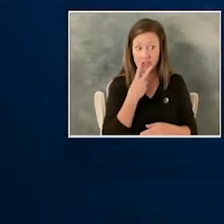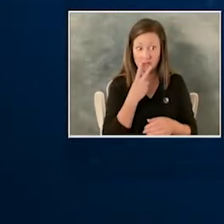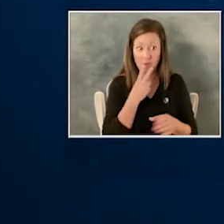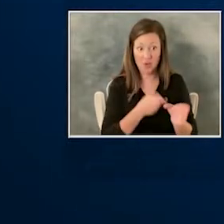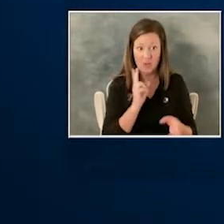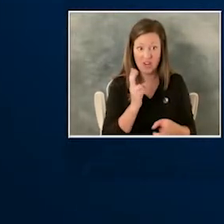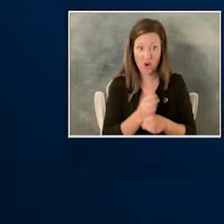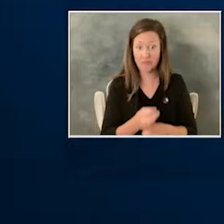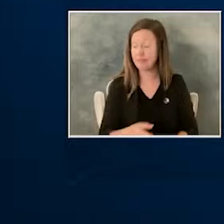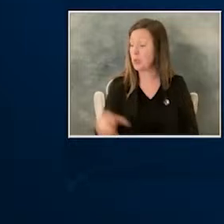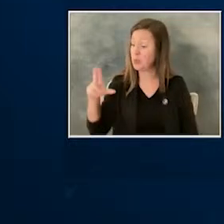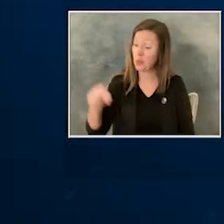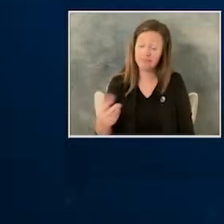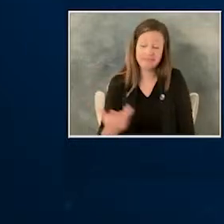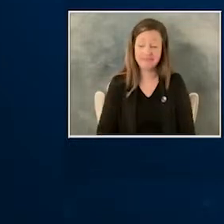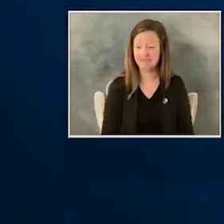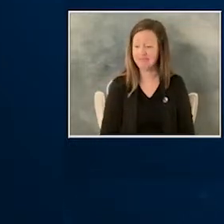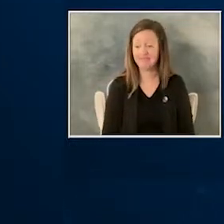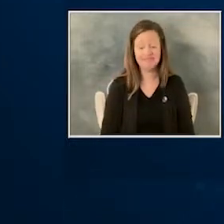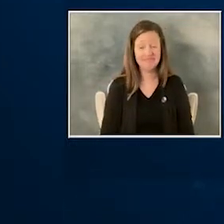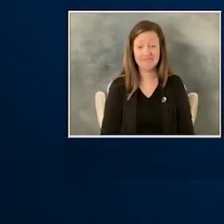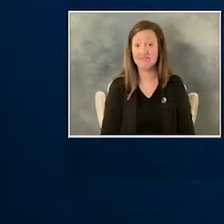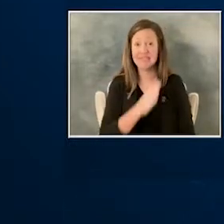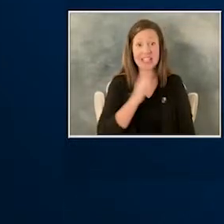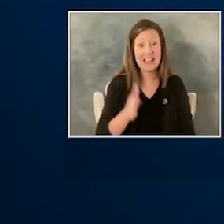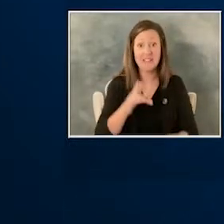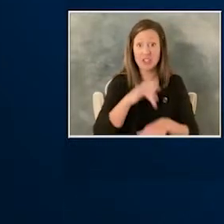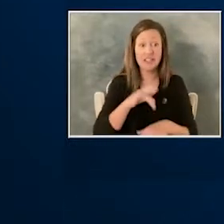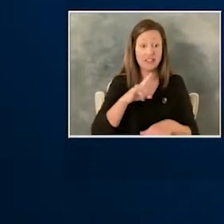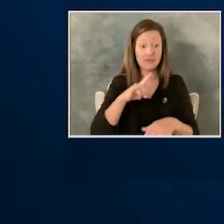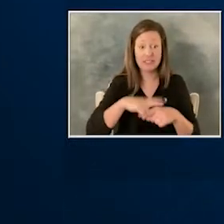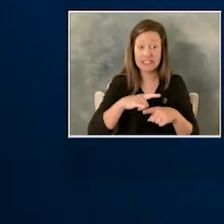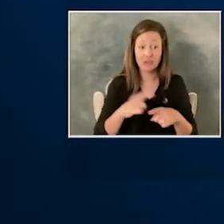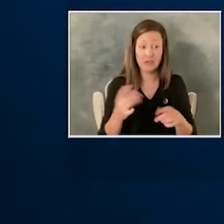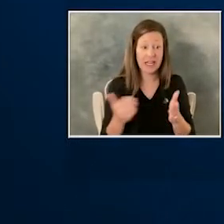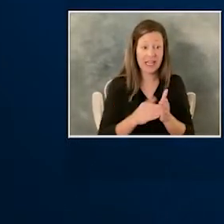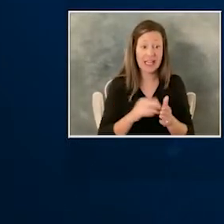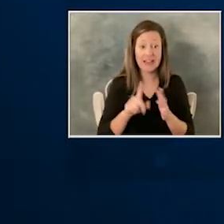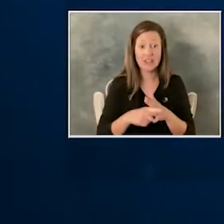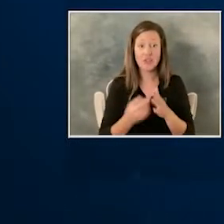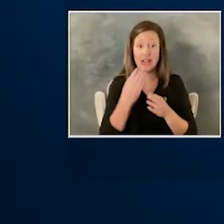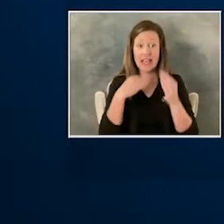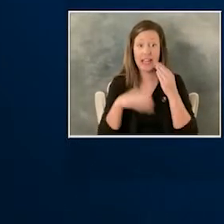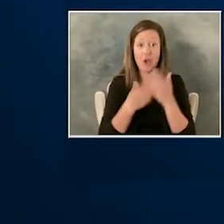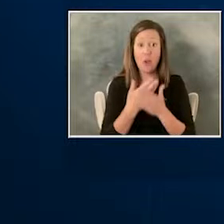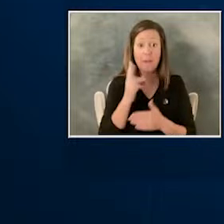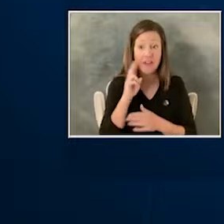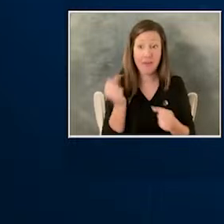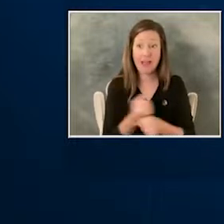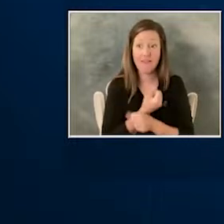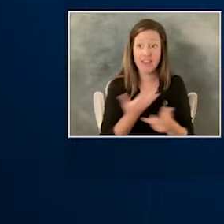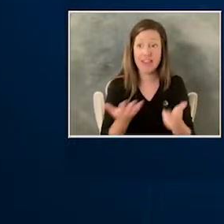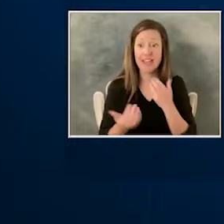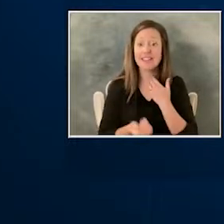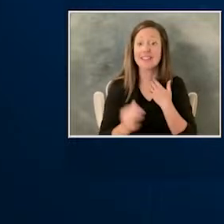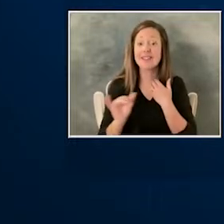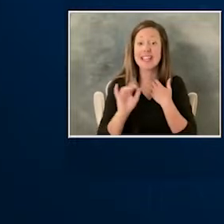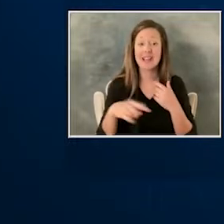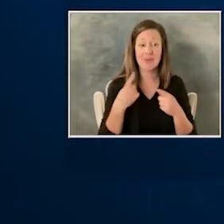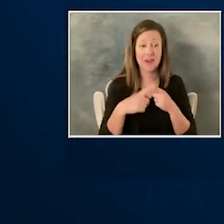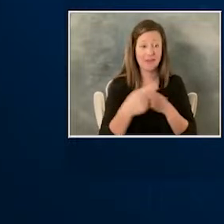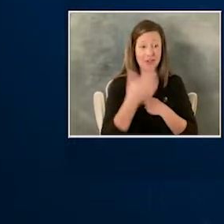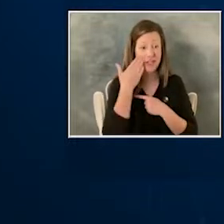out I needed to do that, and I never touched another cigarette, and I started eating all my vegetables. It was like, once she knew. It was so